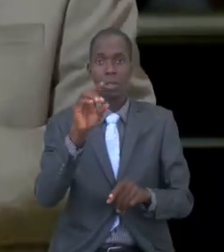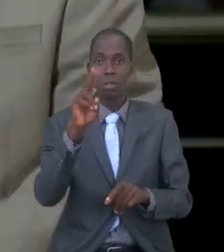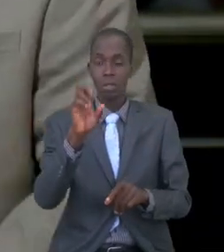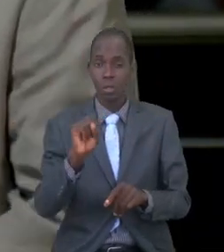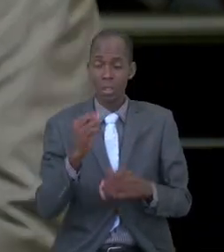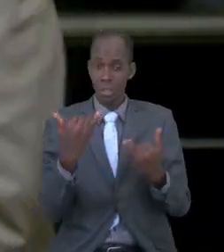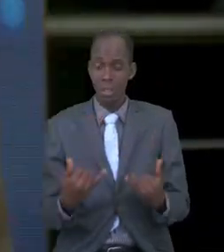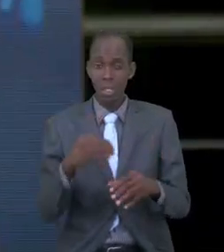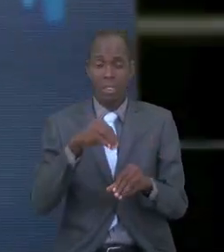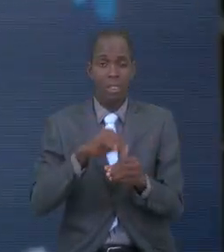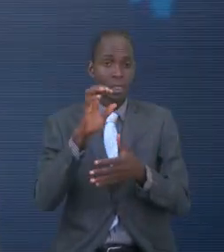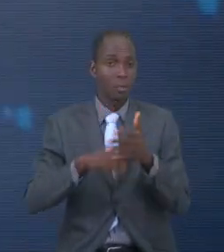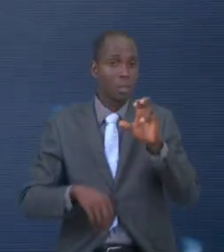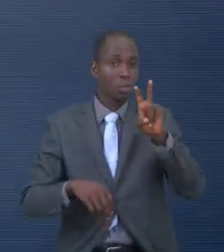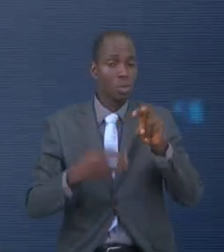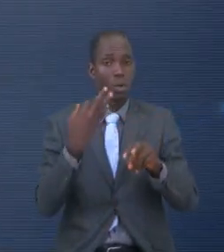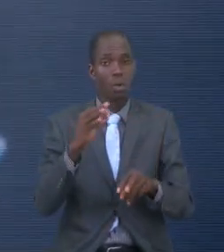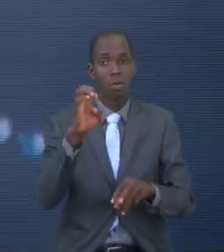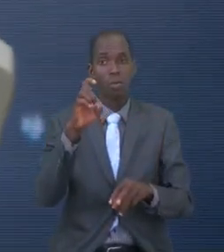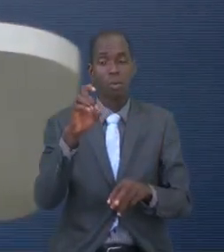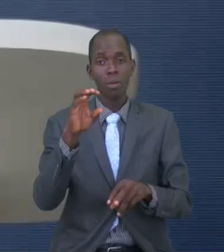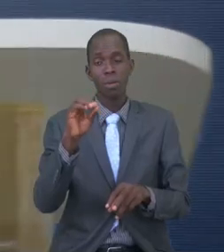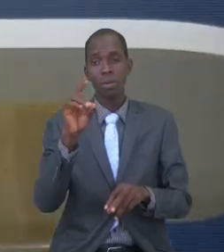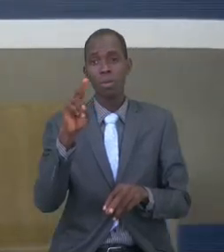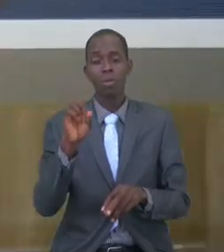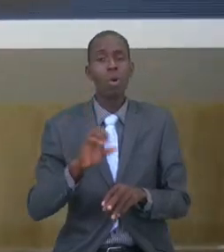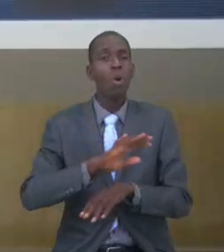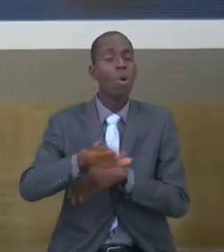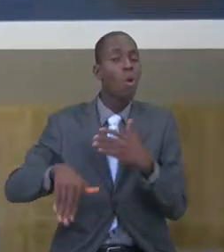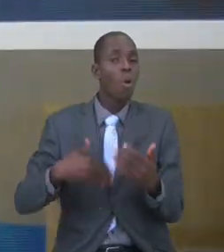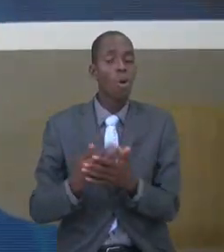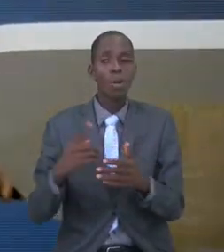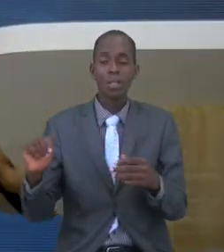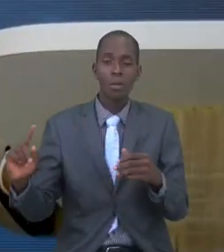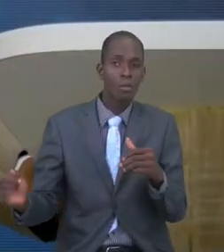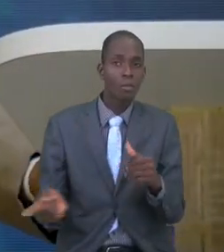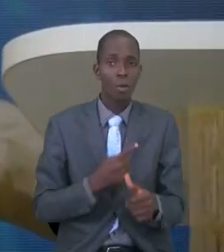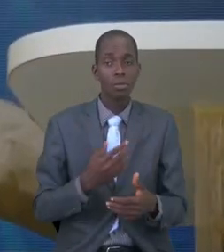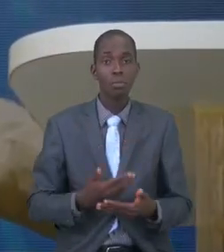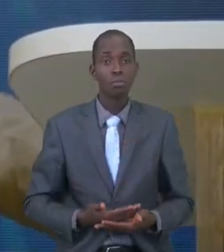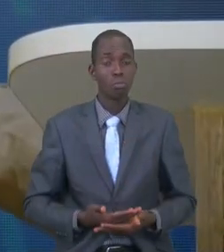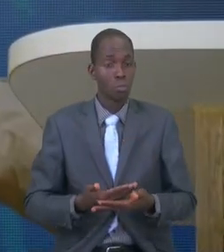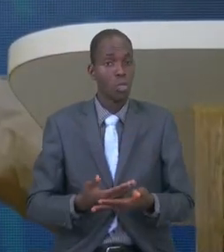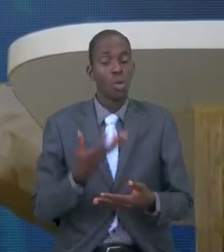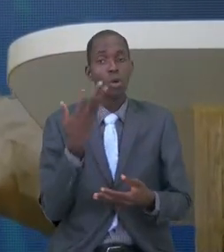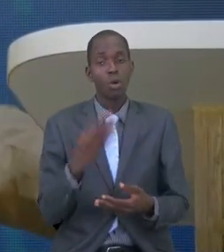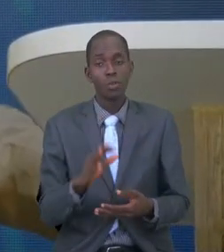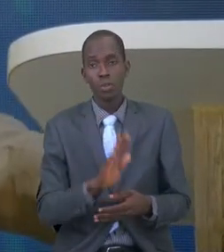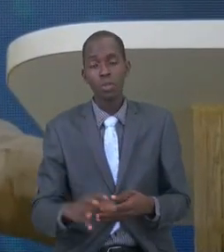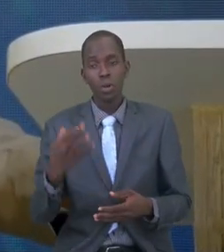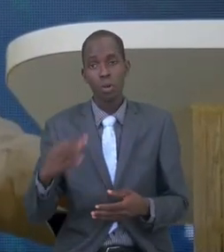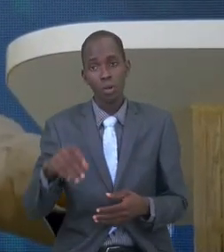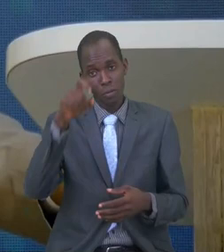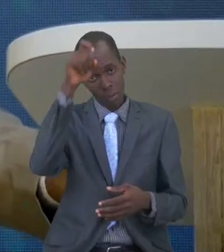Exodus, all the firstborn of Israel, of Egypt,